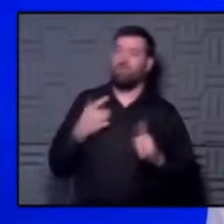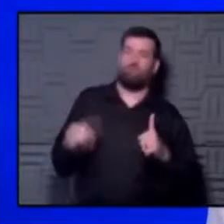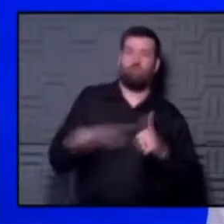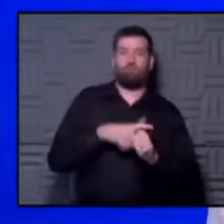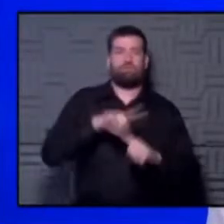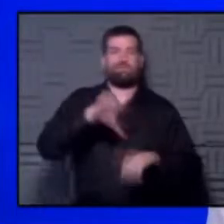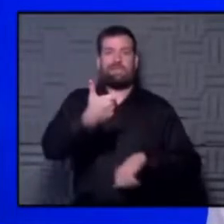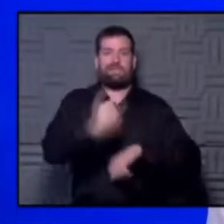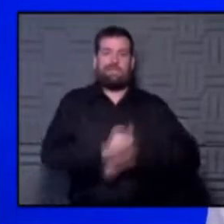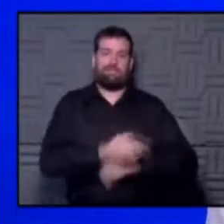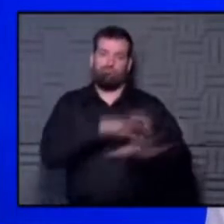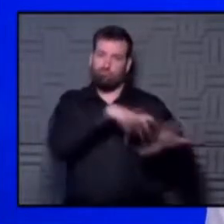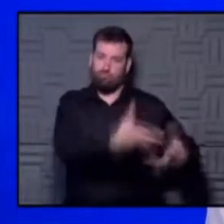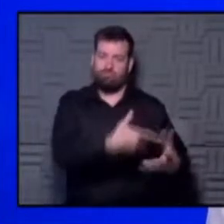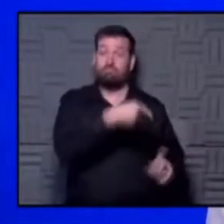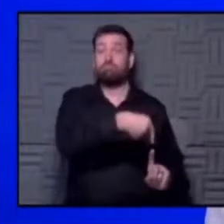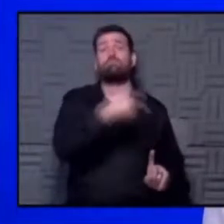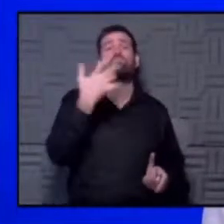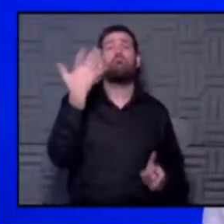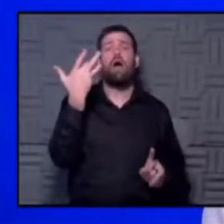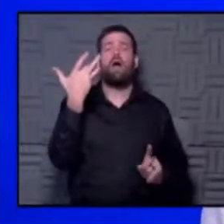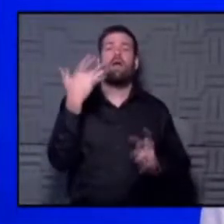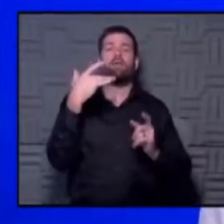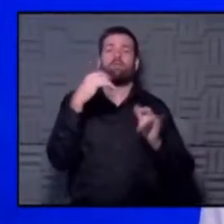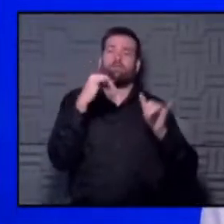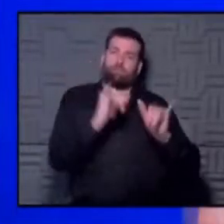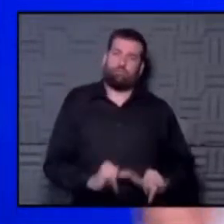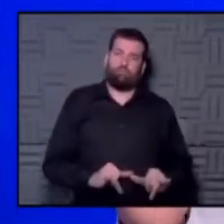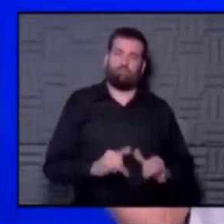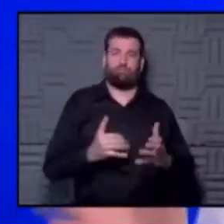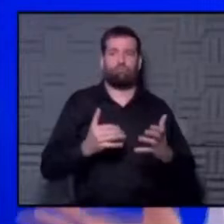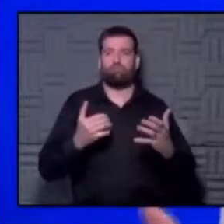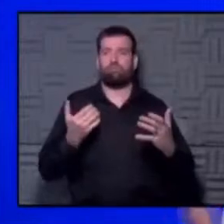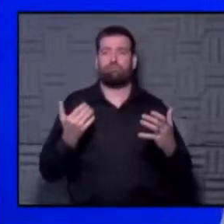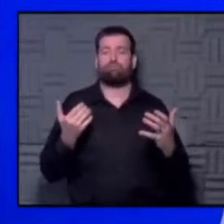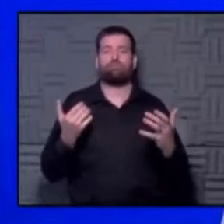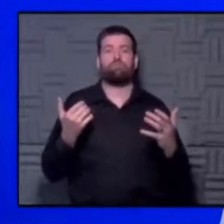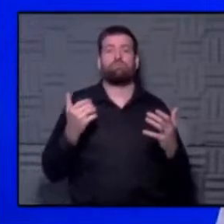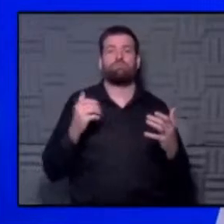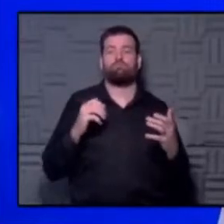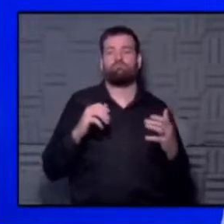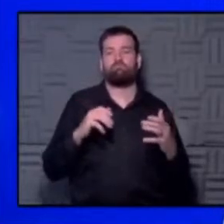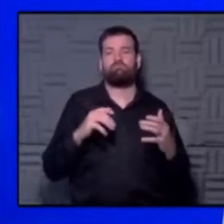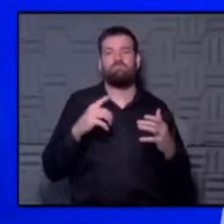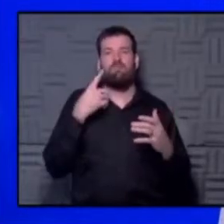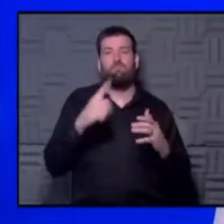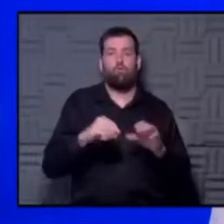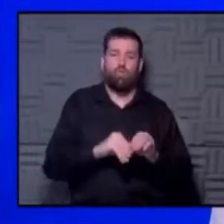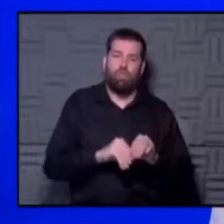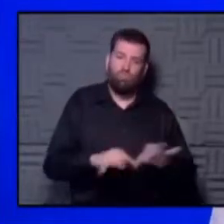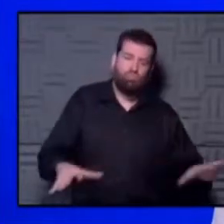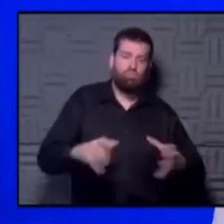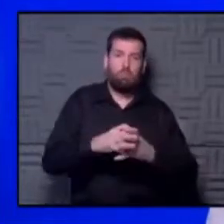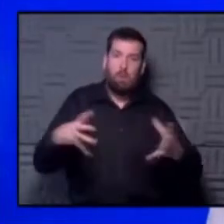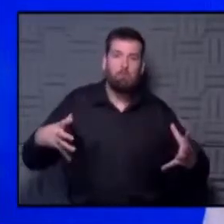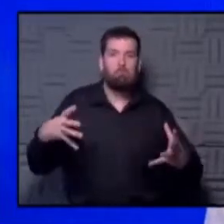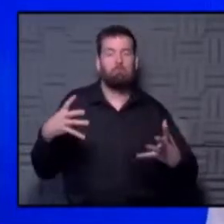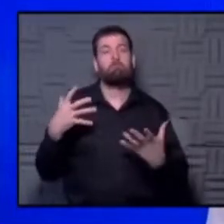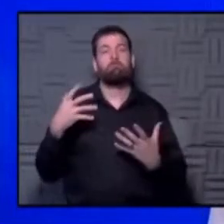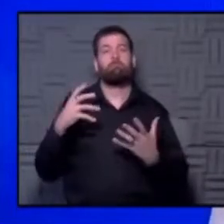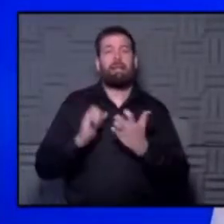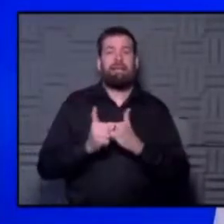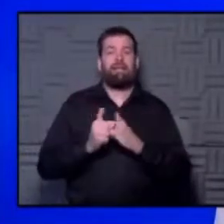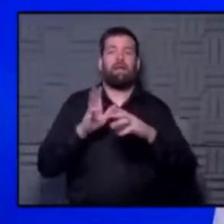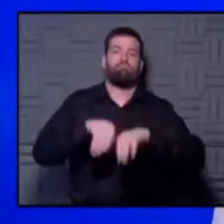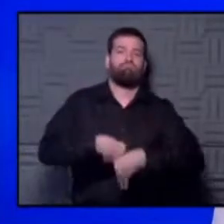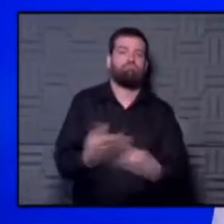days population, and they want to know that because they're trying to measure where we are on any kind of search. So and how they're going to